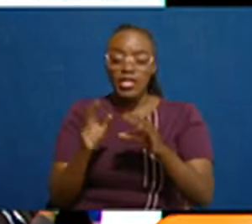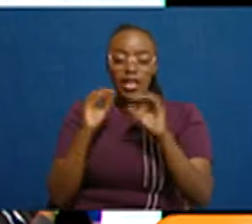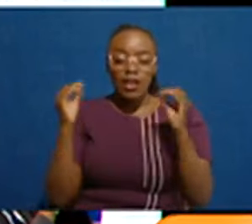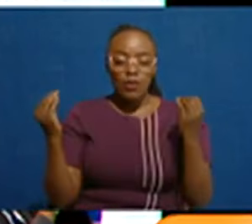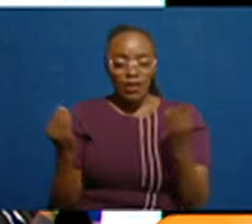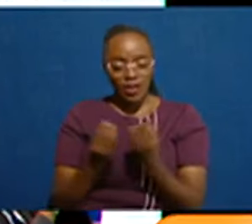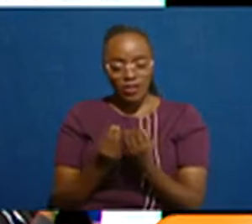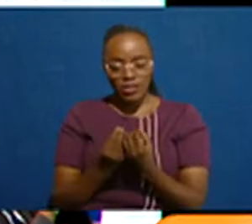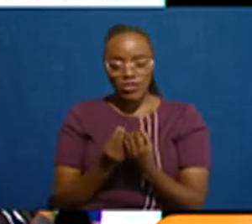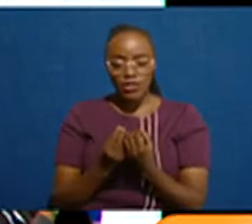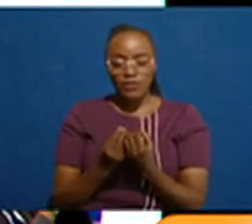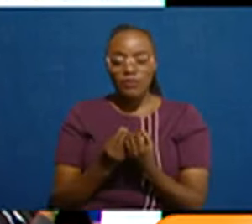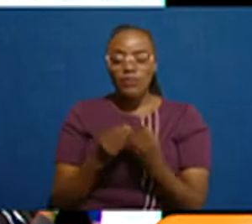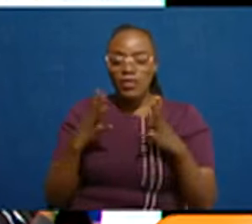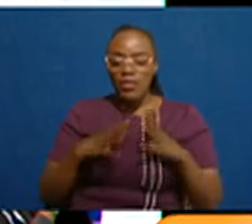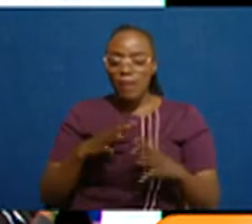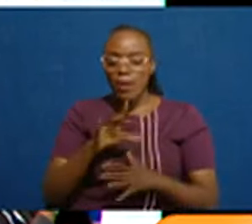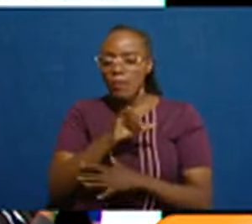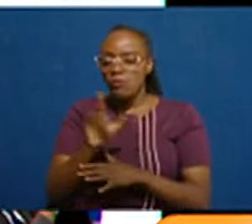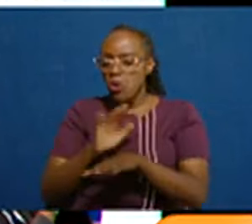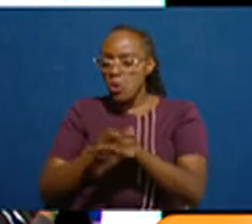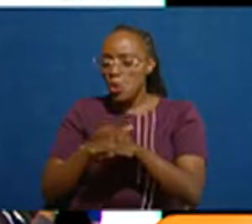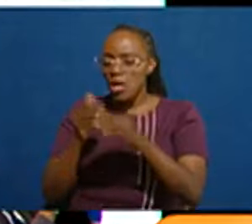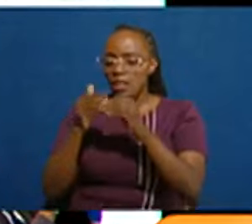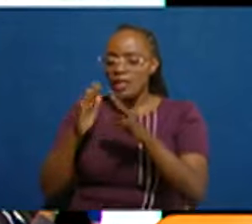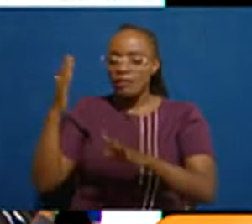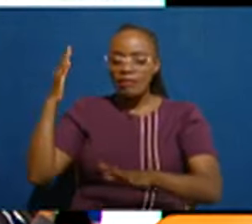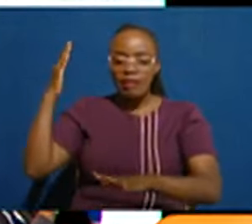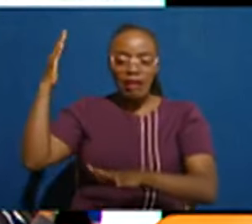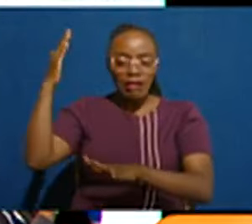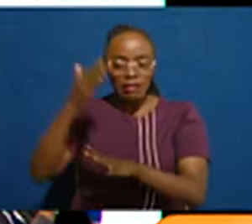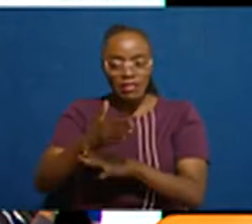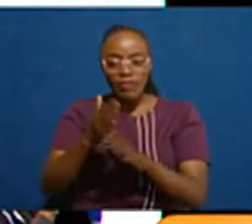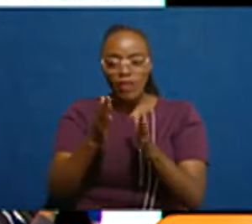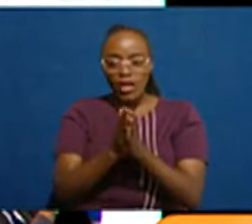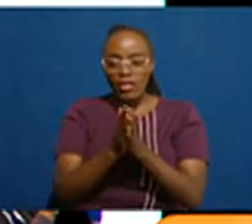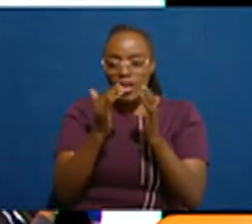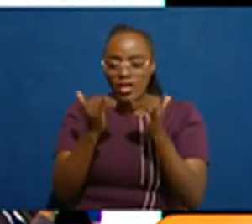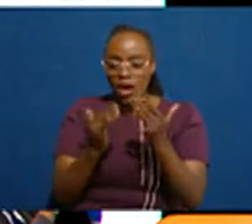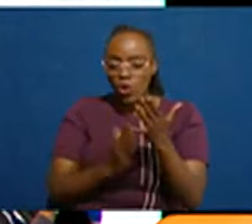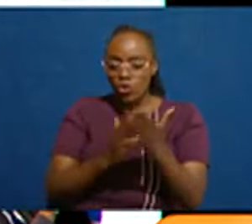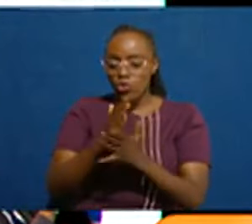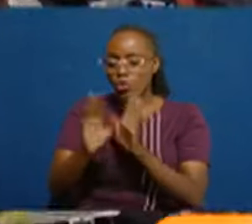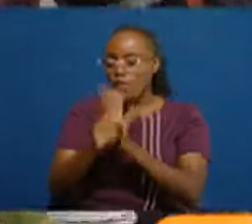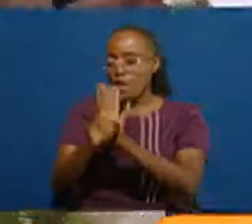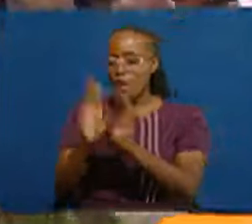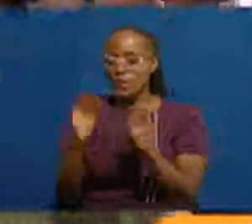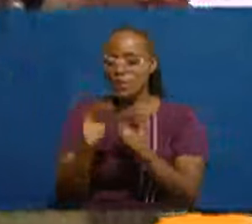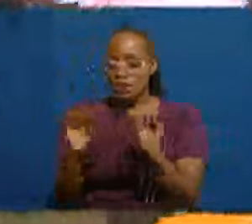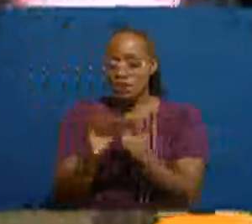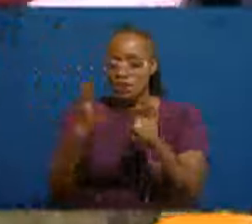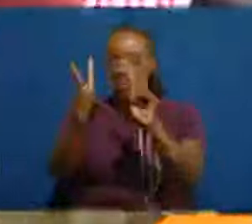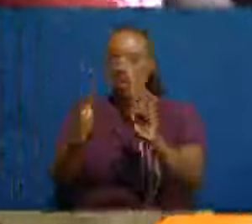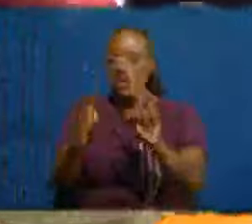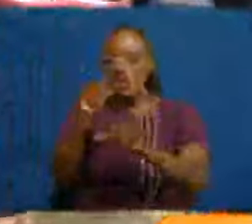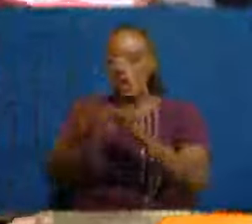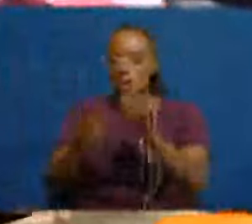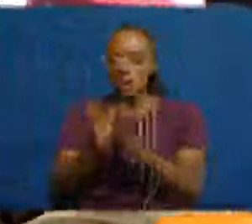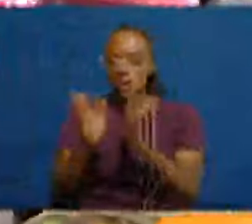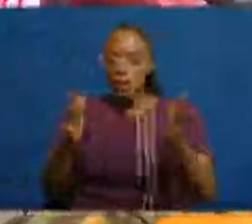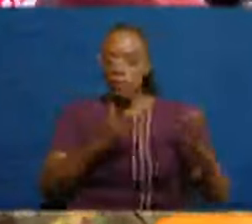organization. Citizens summoning their leadership directly and no longer through their representatives on issues of